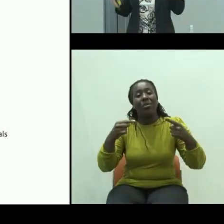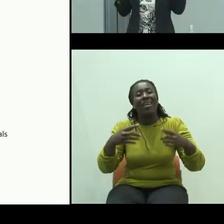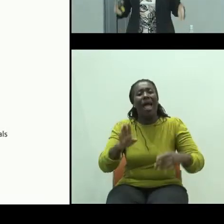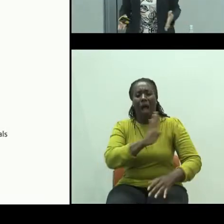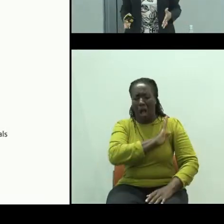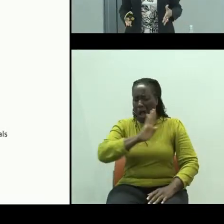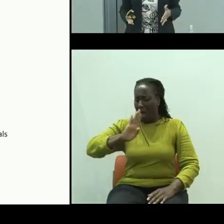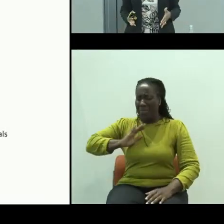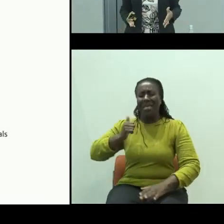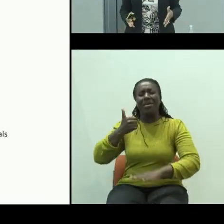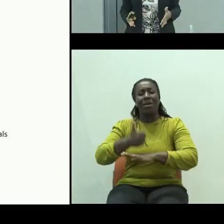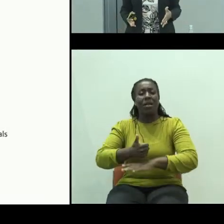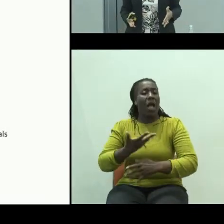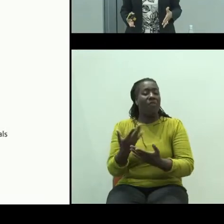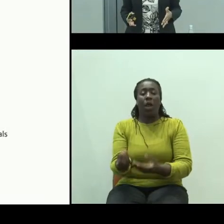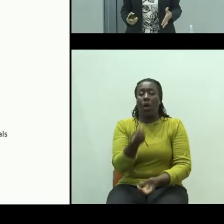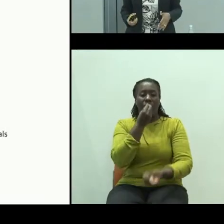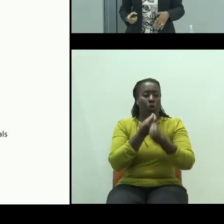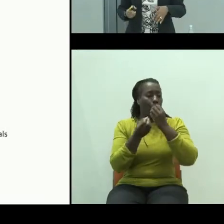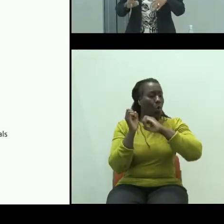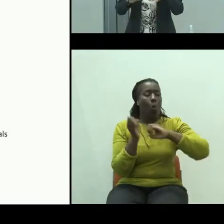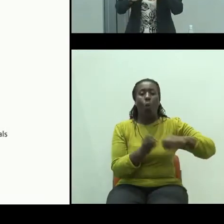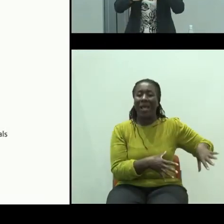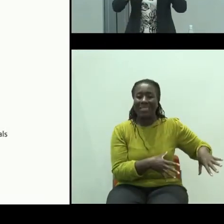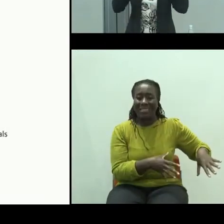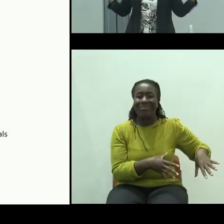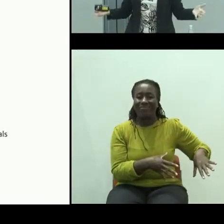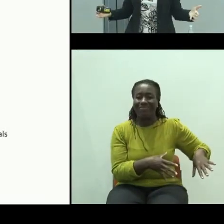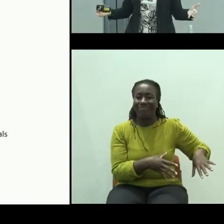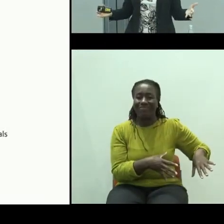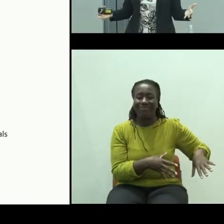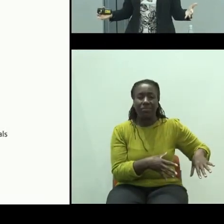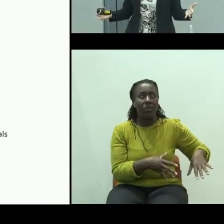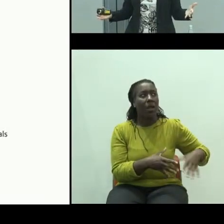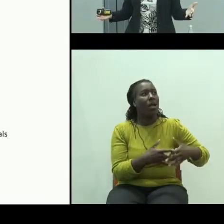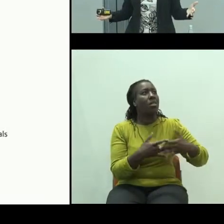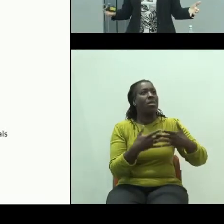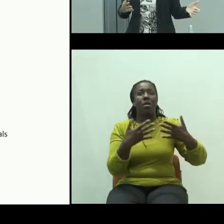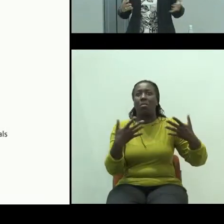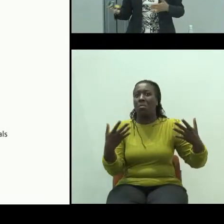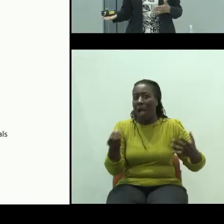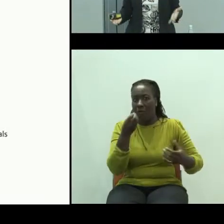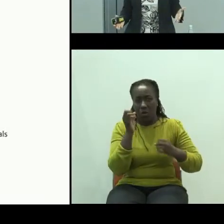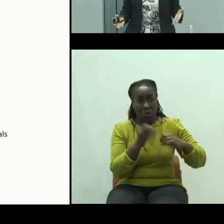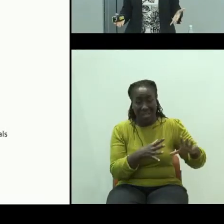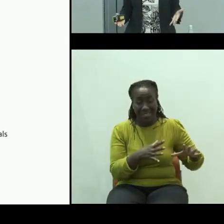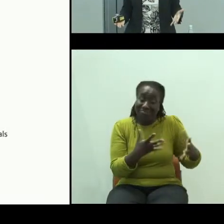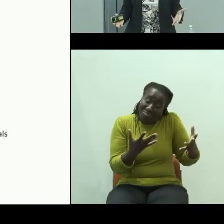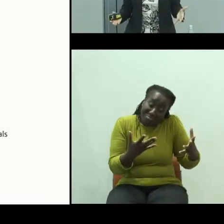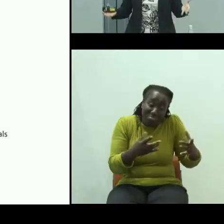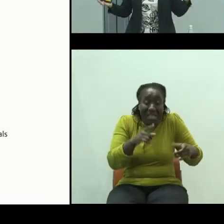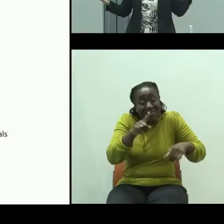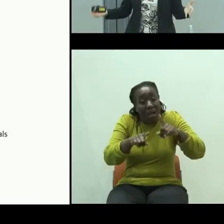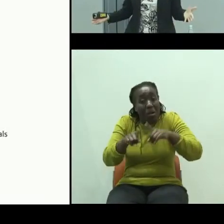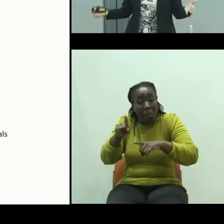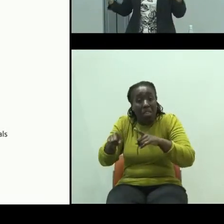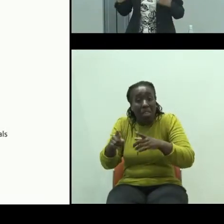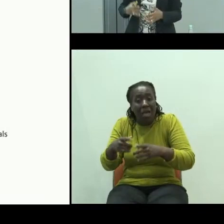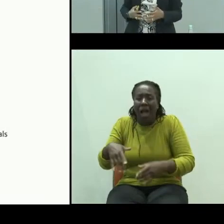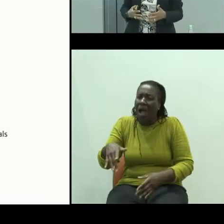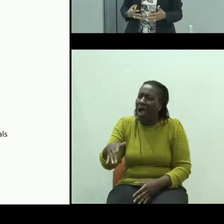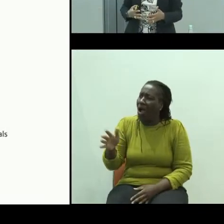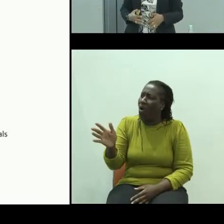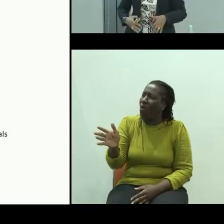a lot of food waste, okay? And the amount of food waste that you have is quite variable. And we all know